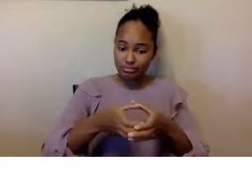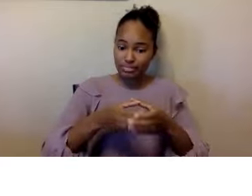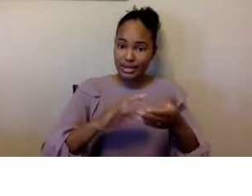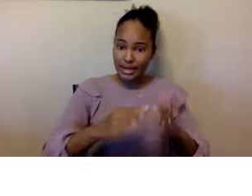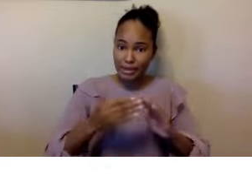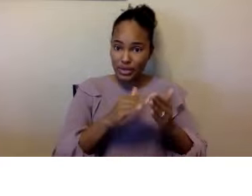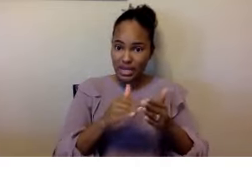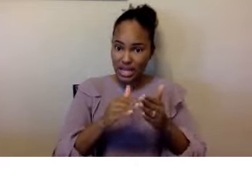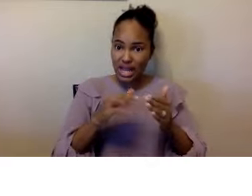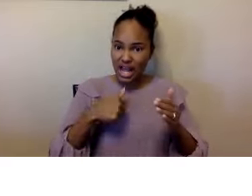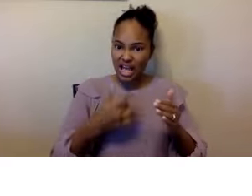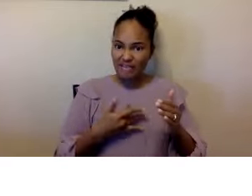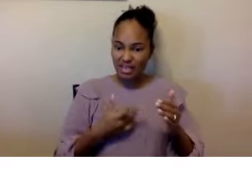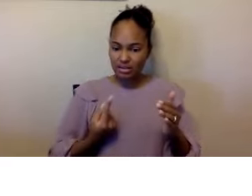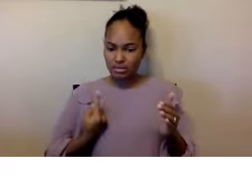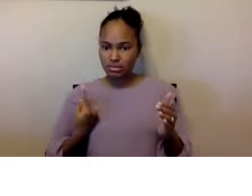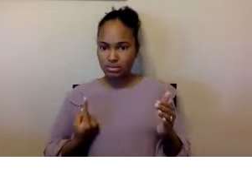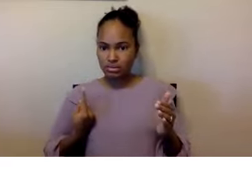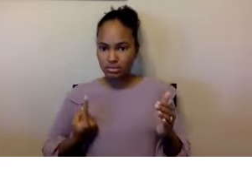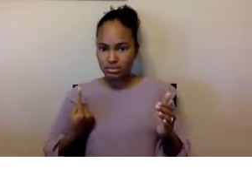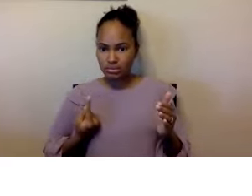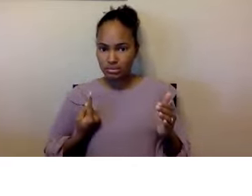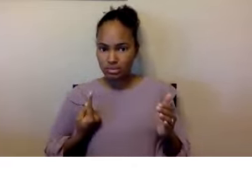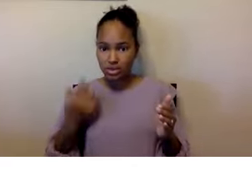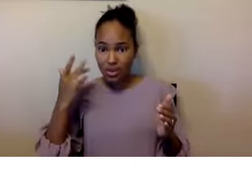and I have blamed it on my disability.